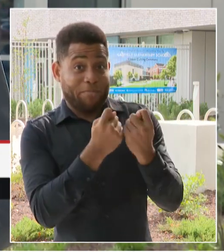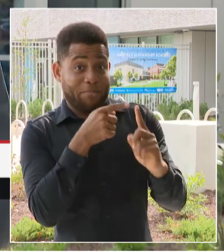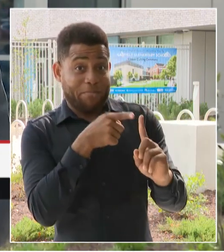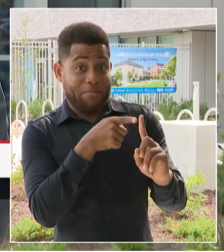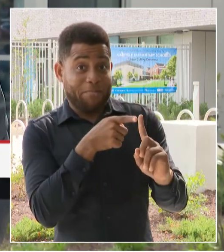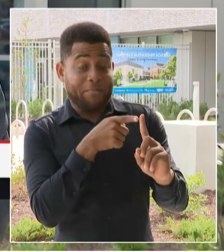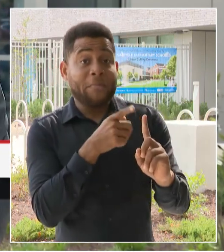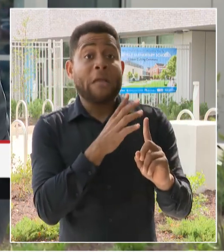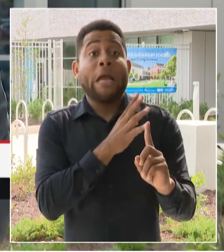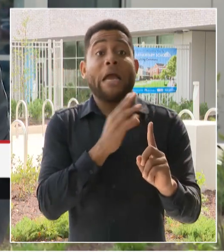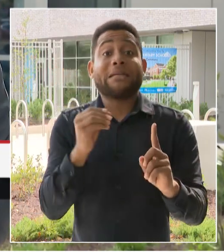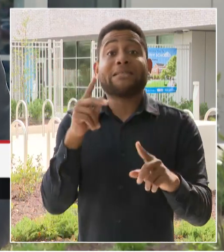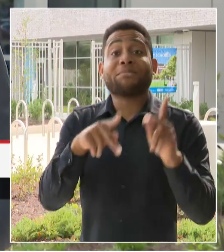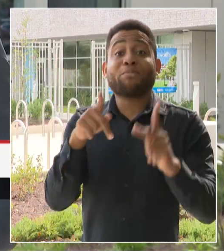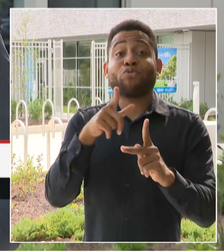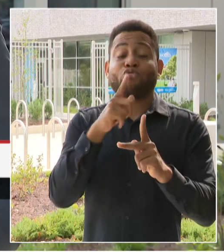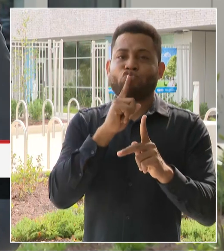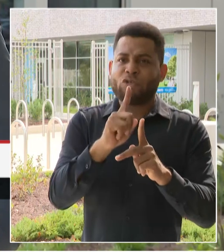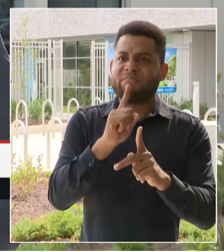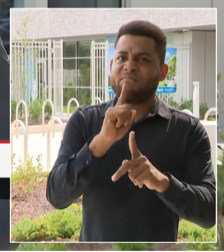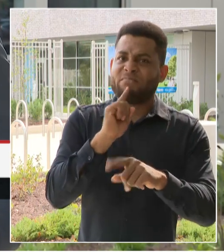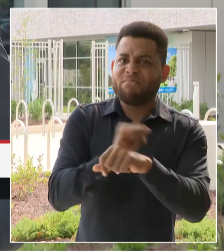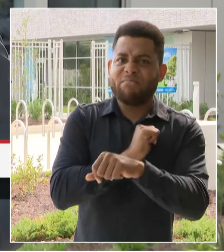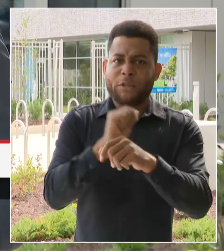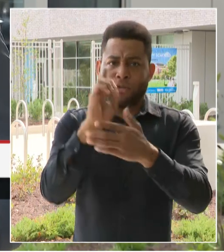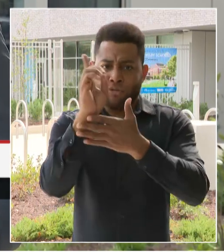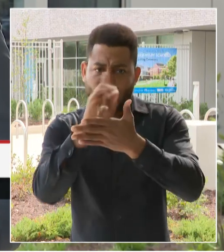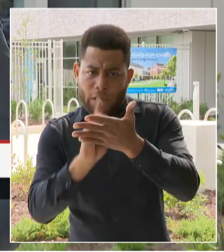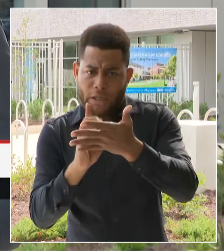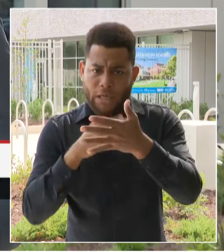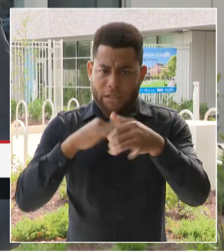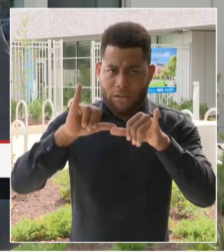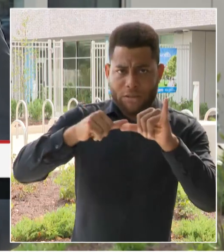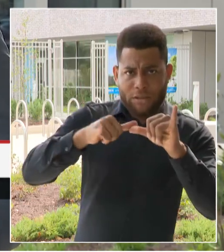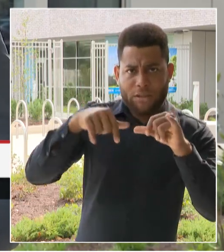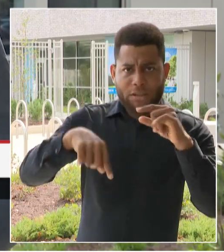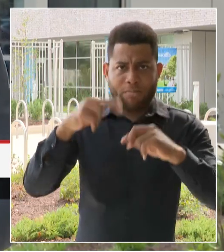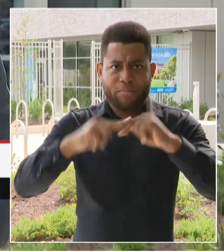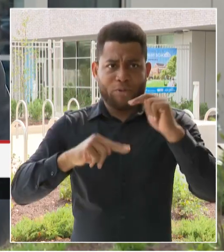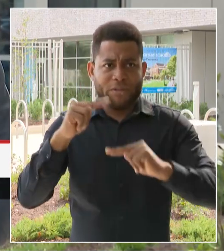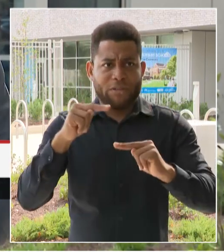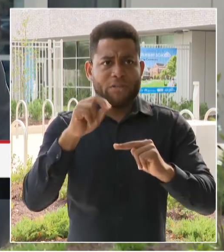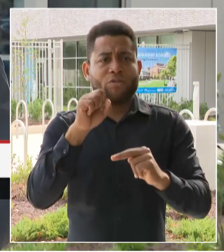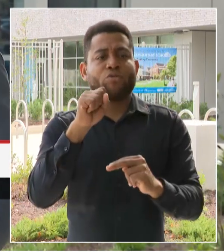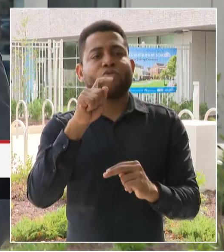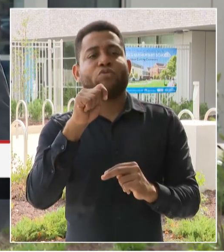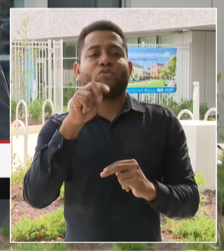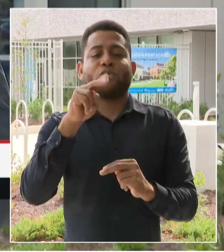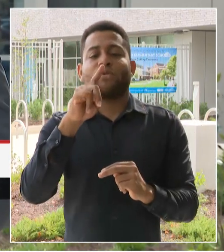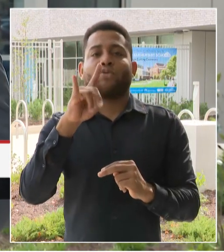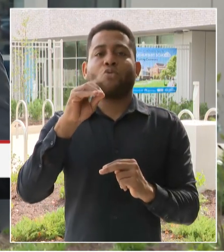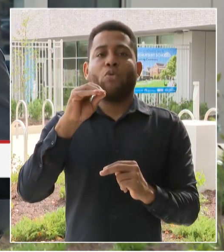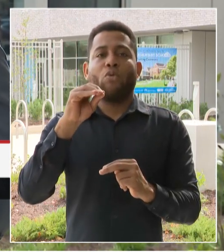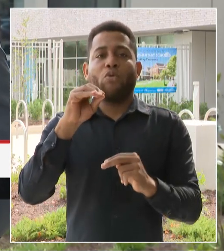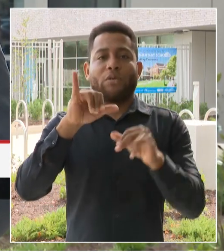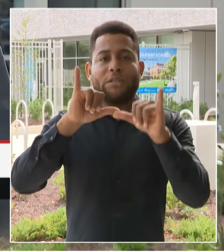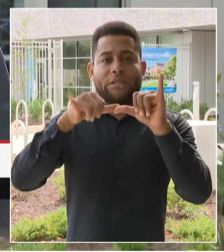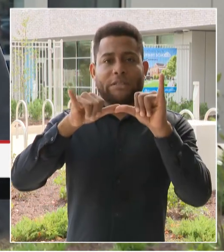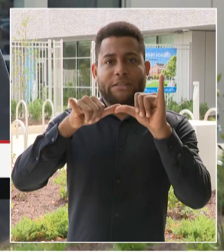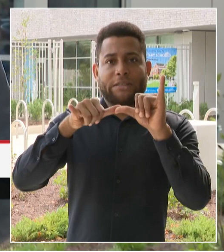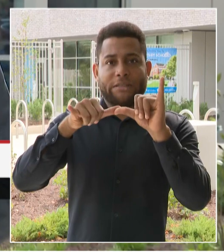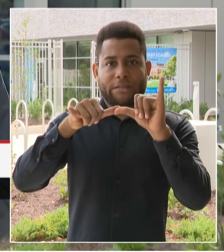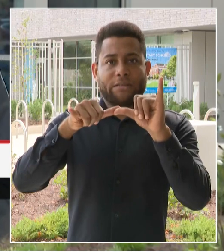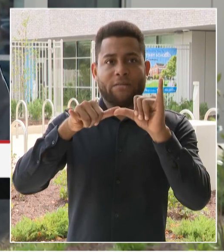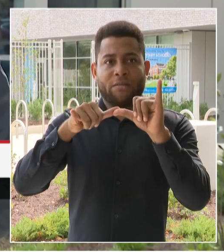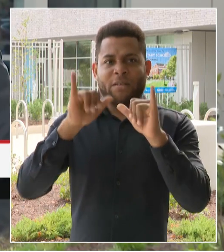and built this wonderful facility. If you're from Studios Architecture, please raise your hand. All right. Great job on the design. And last